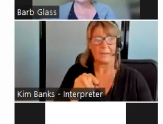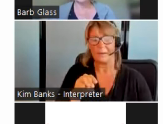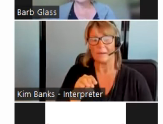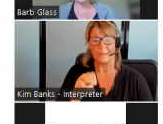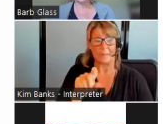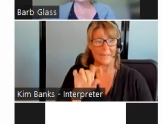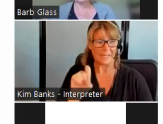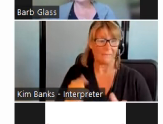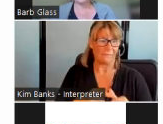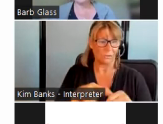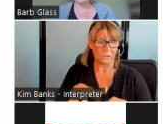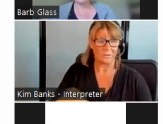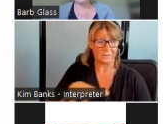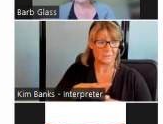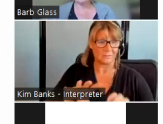First Nations people.